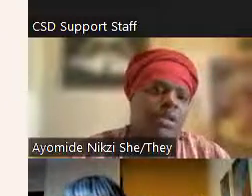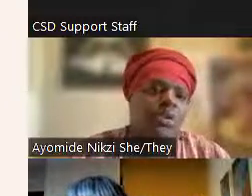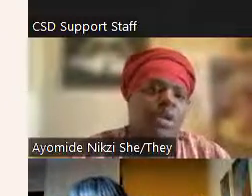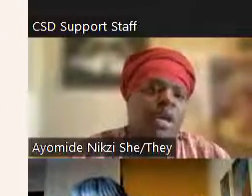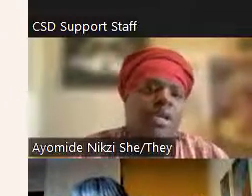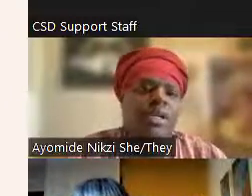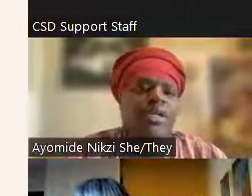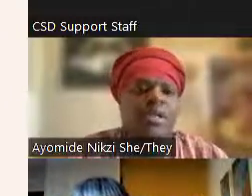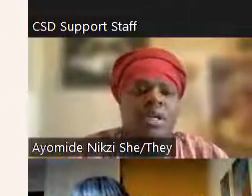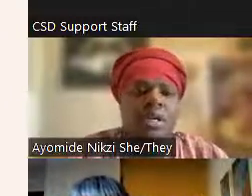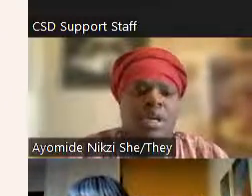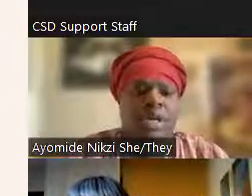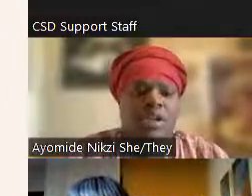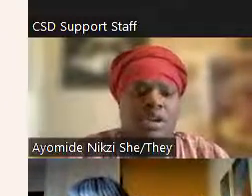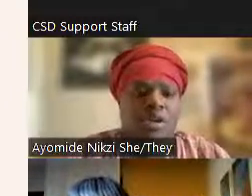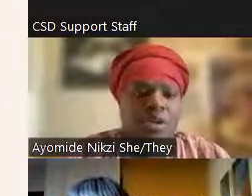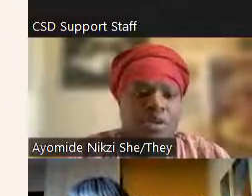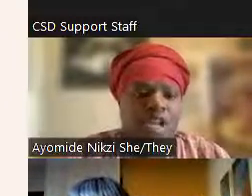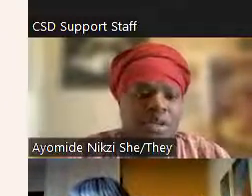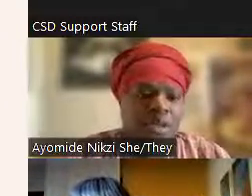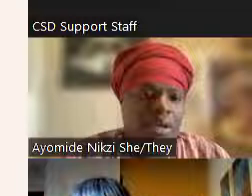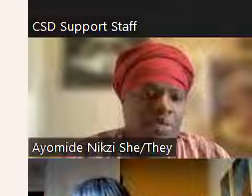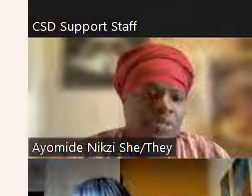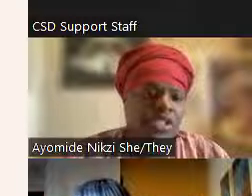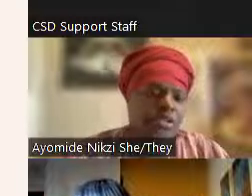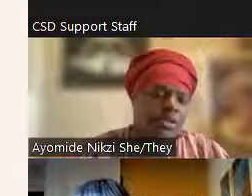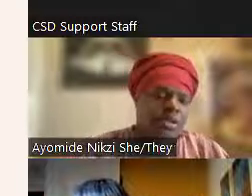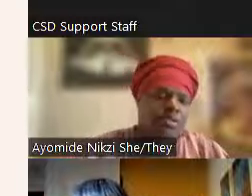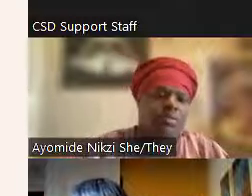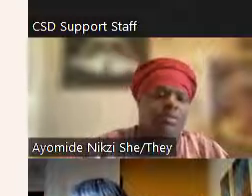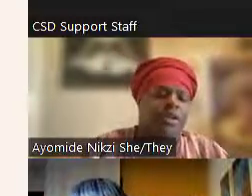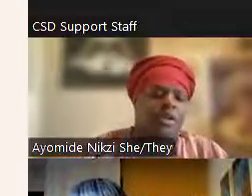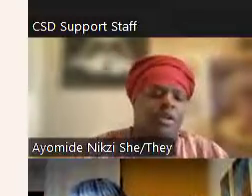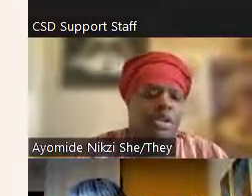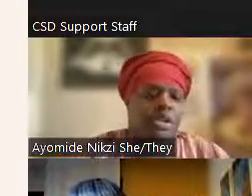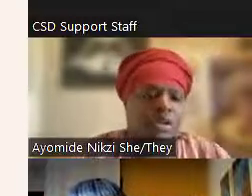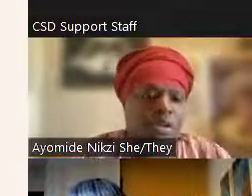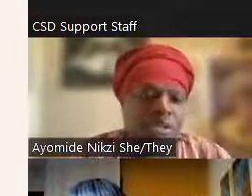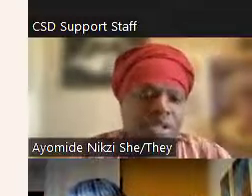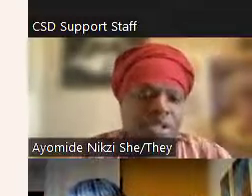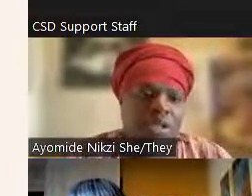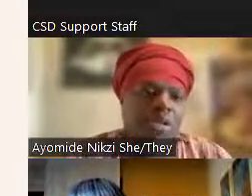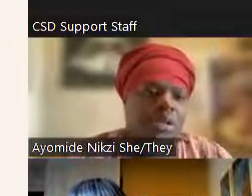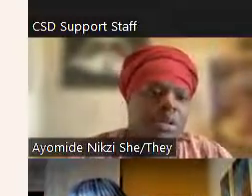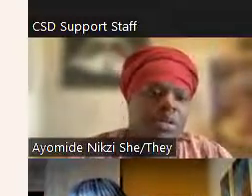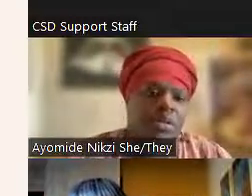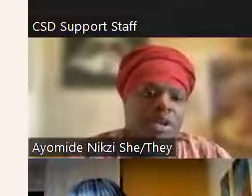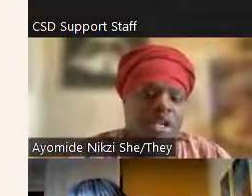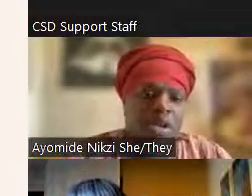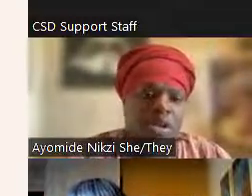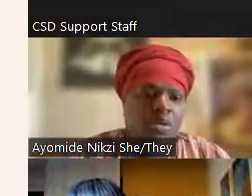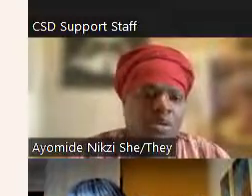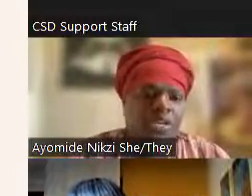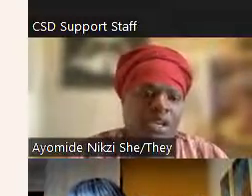agreements, community guidelines, and general operating procedures. The 23rd, the work session will